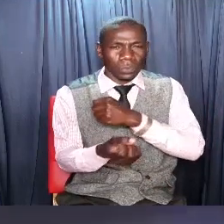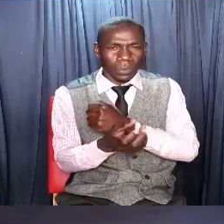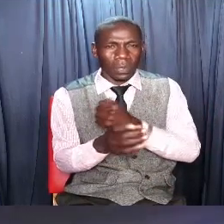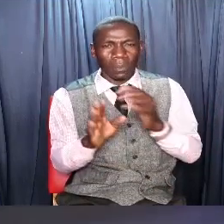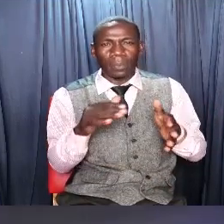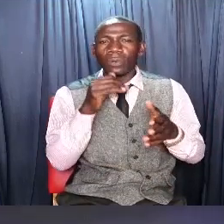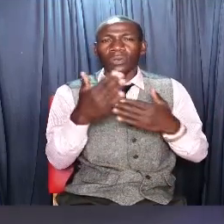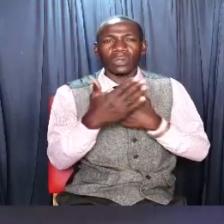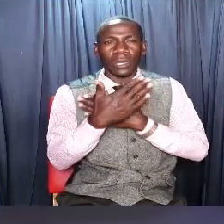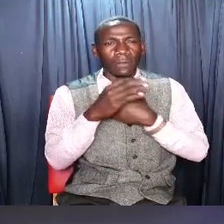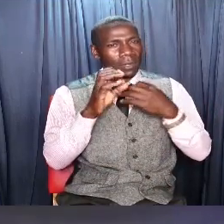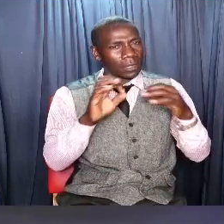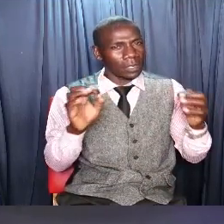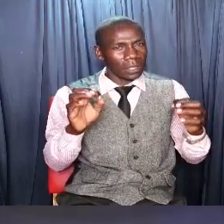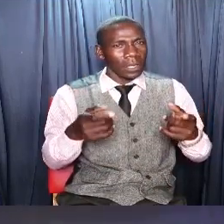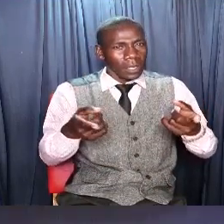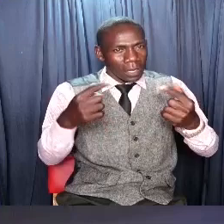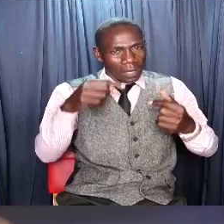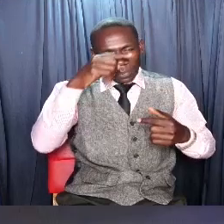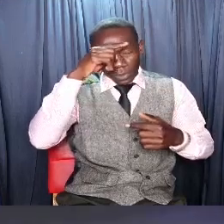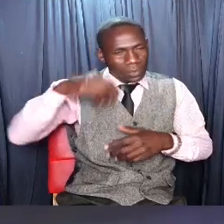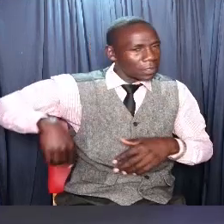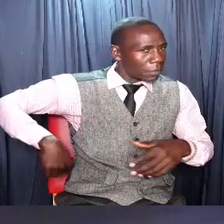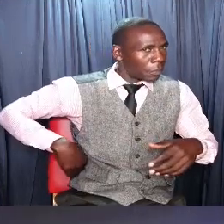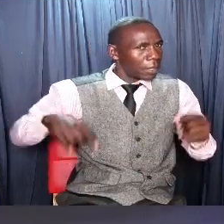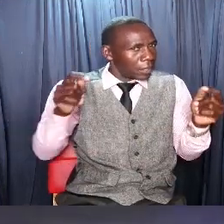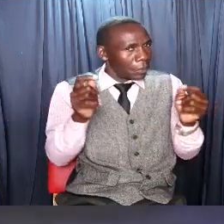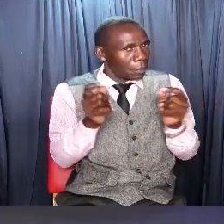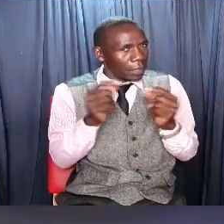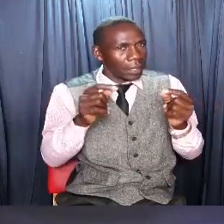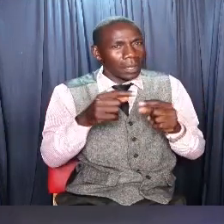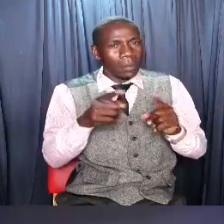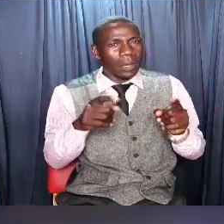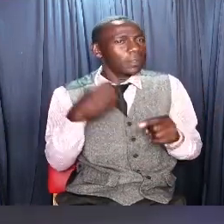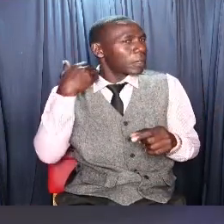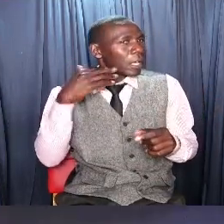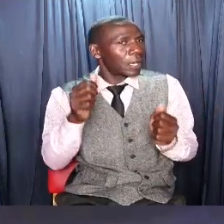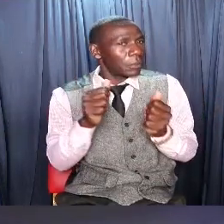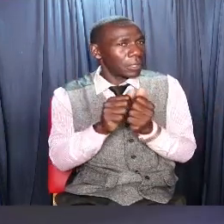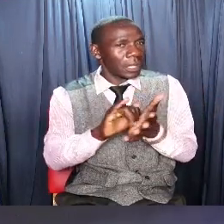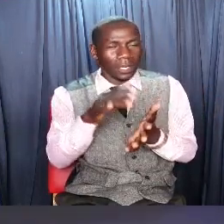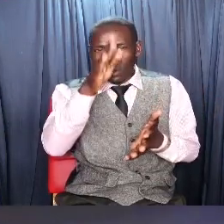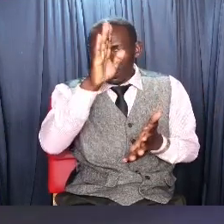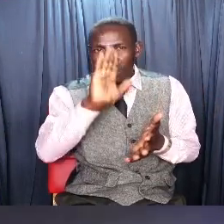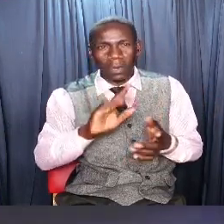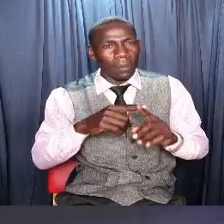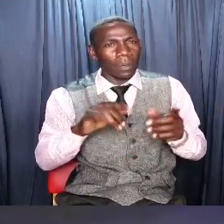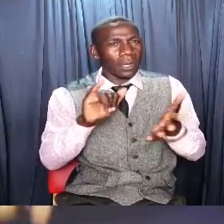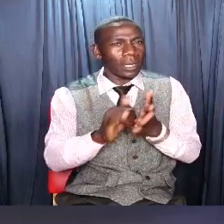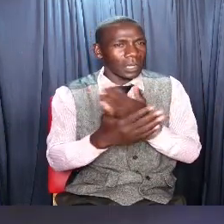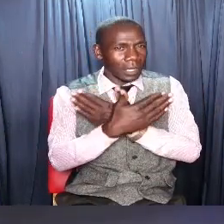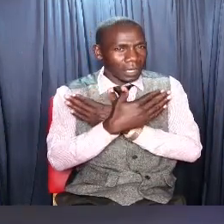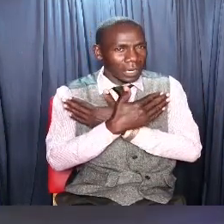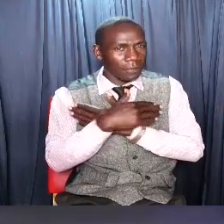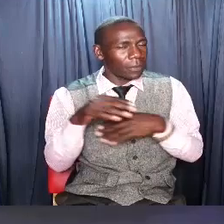Watu wasiopenda. People who don't love. Wanakuja mana mgongo unauma. They come because of their backache. Lakini wamechukizwa na huyo. But they've been offended. Lakini apendaye